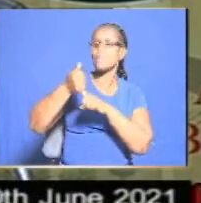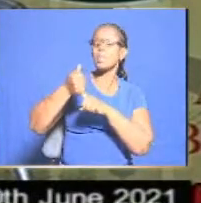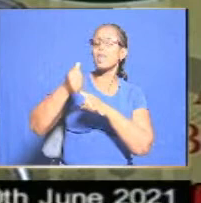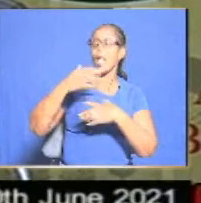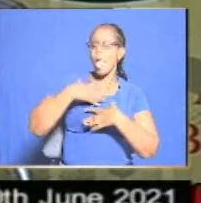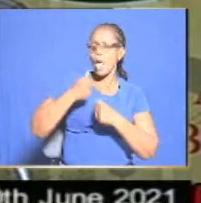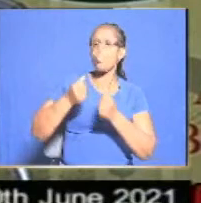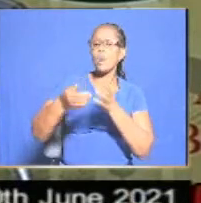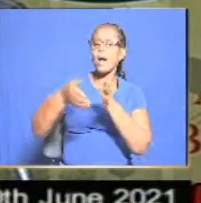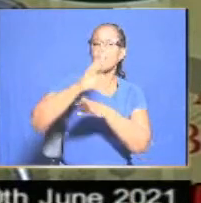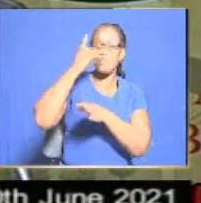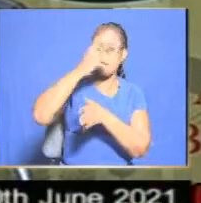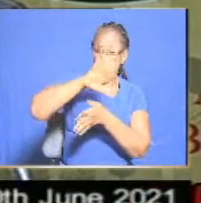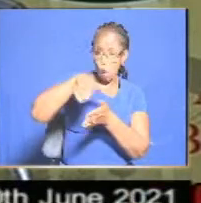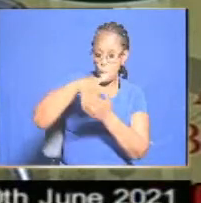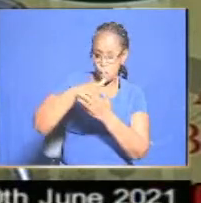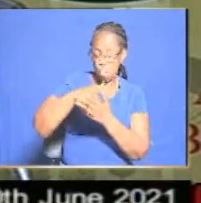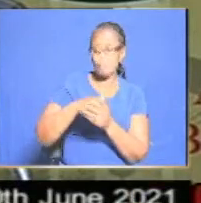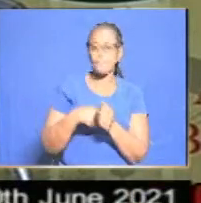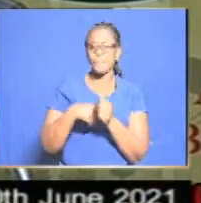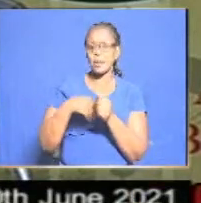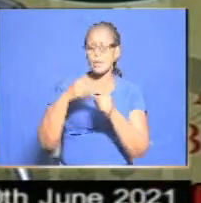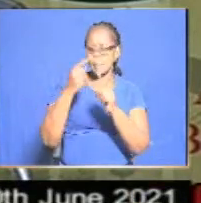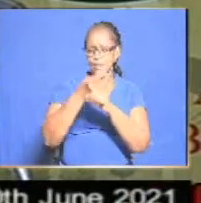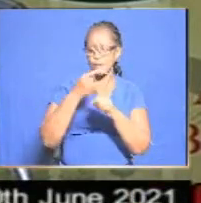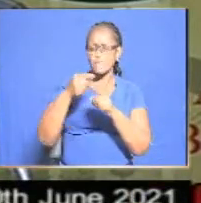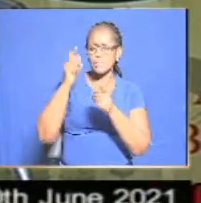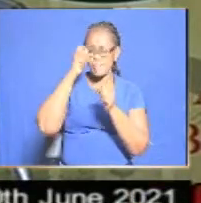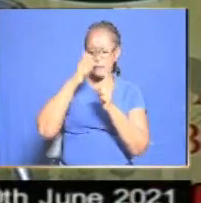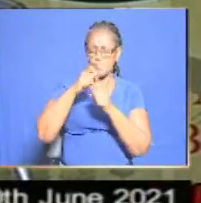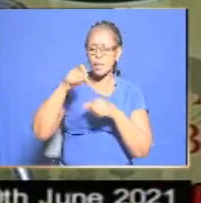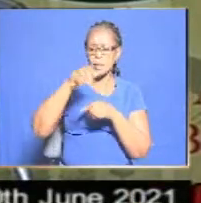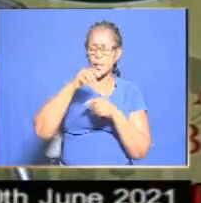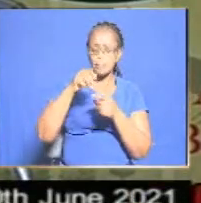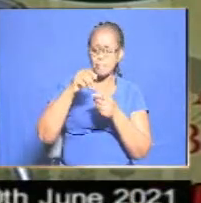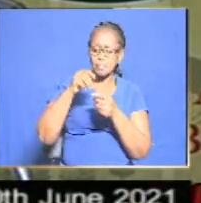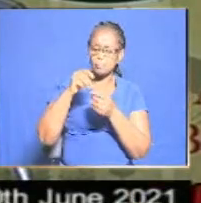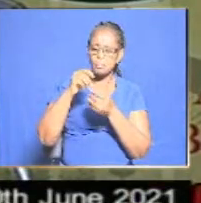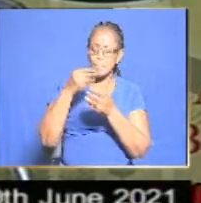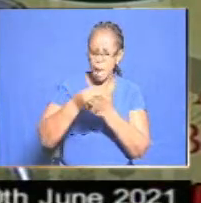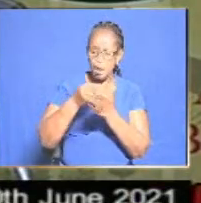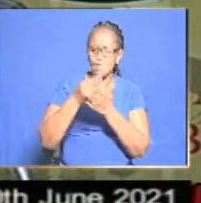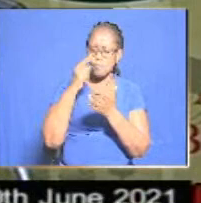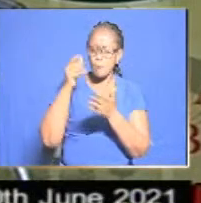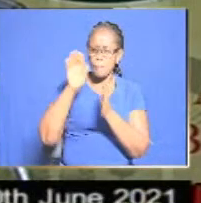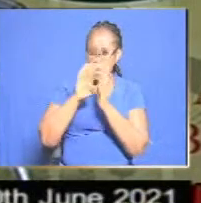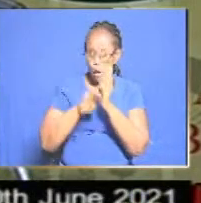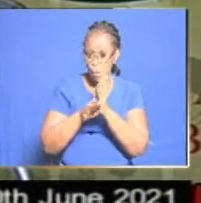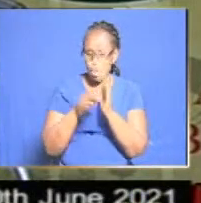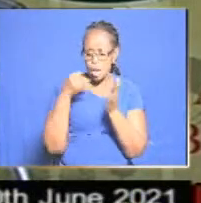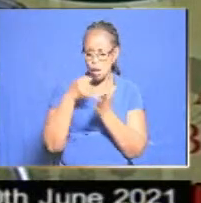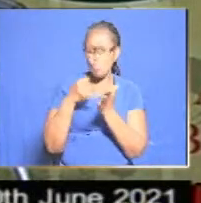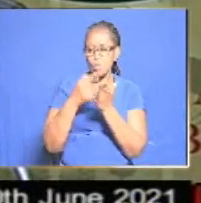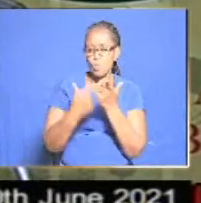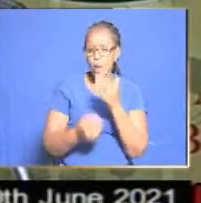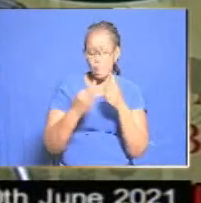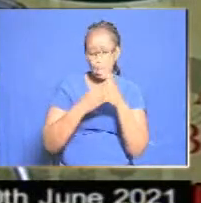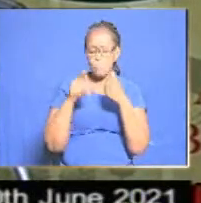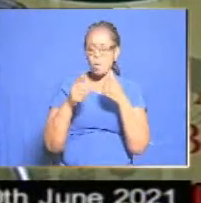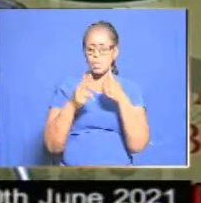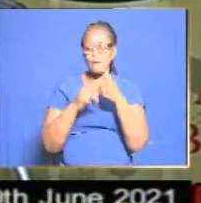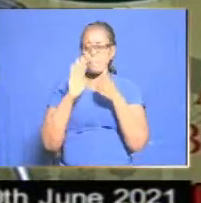Speaker, specific allocations for the various activities and programs includes ₱8.7 billion for the